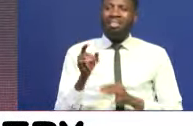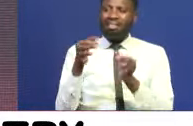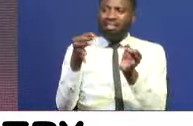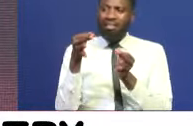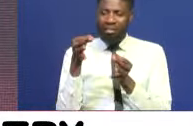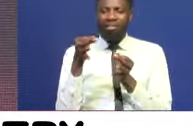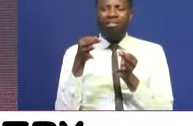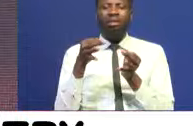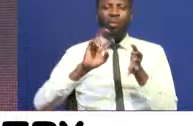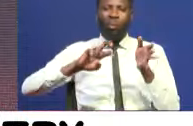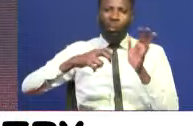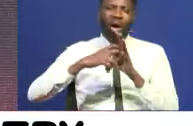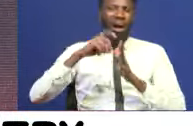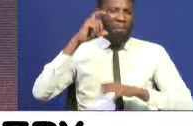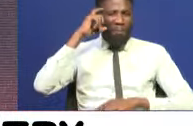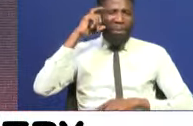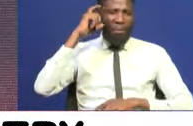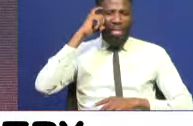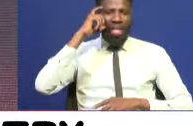involvement.